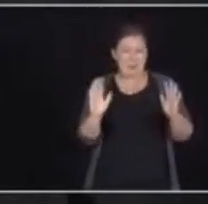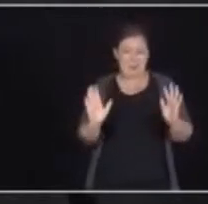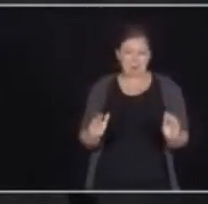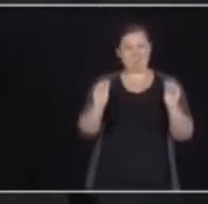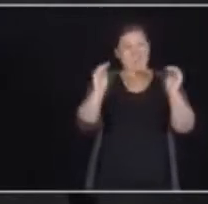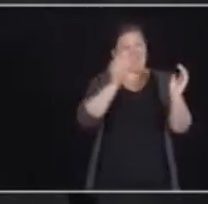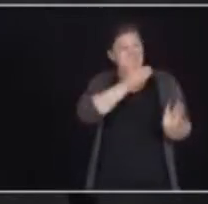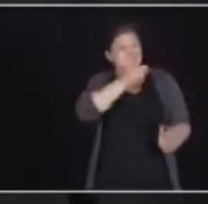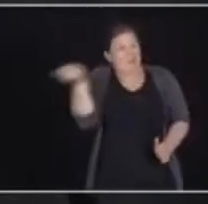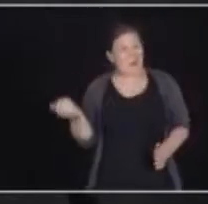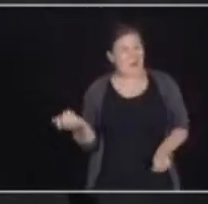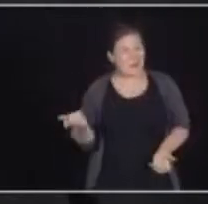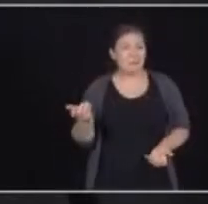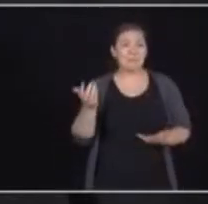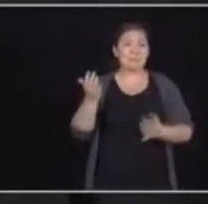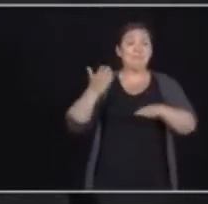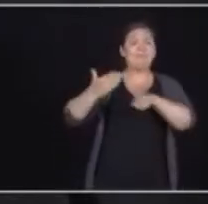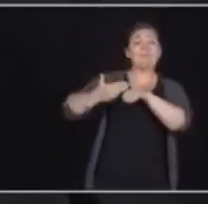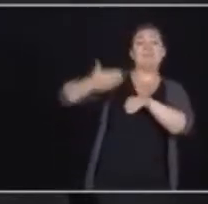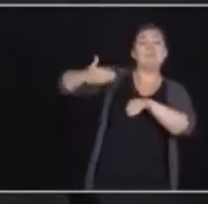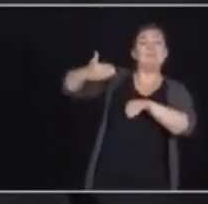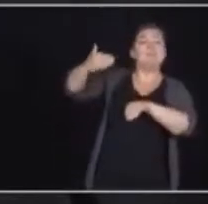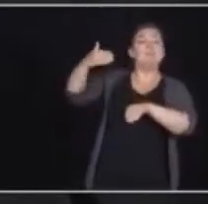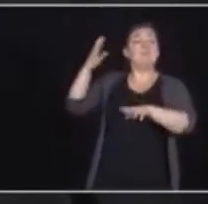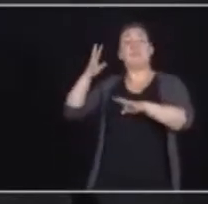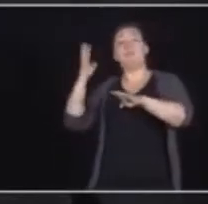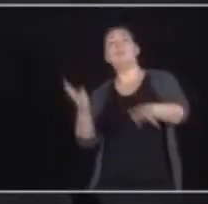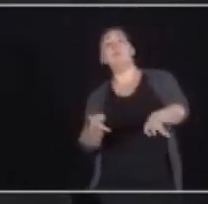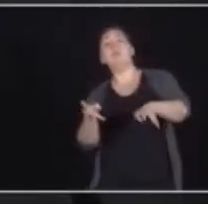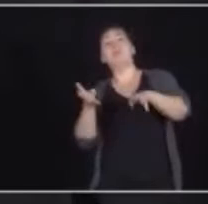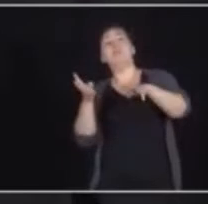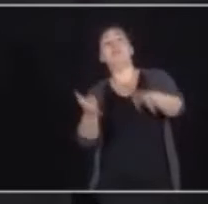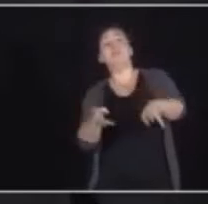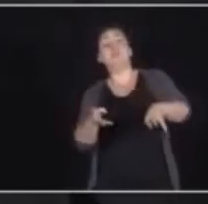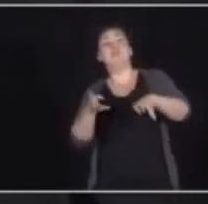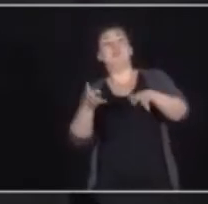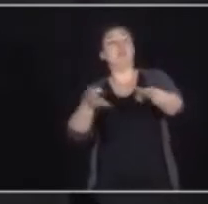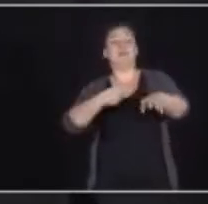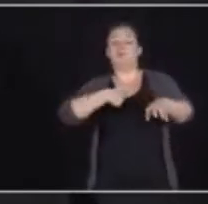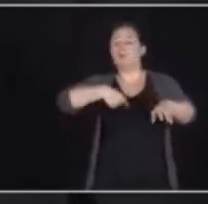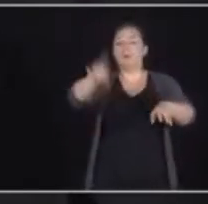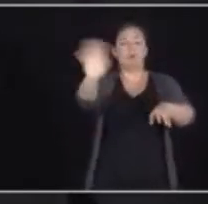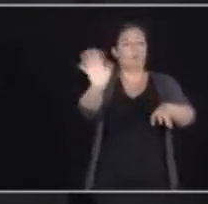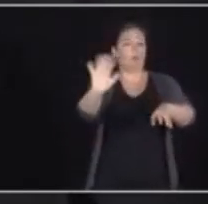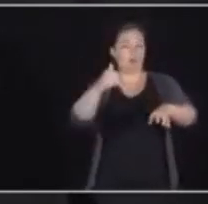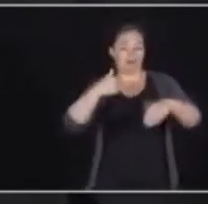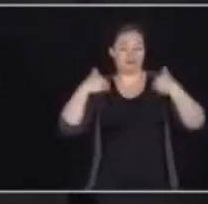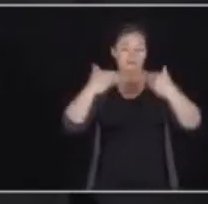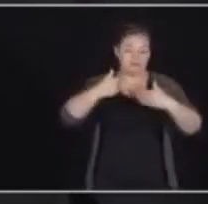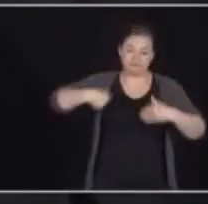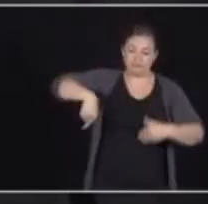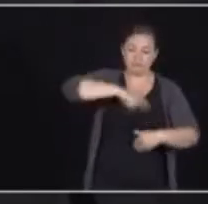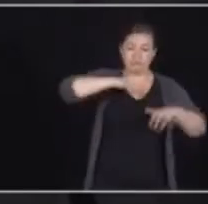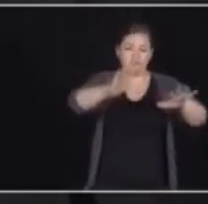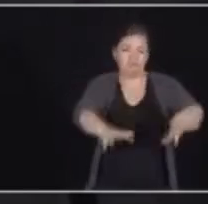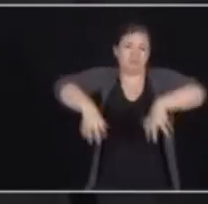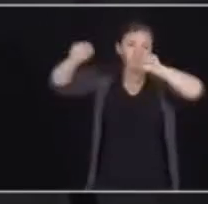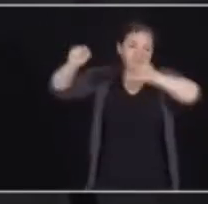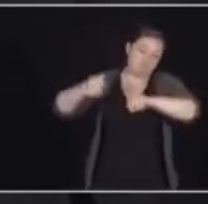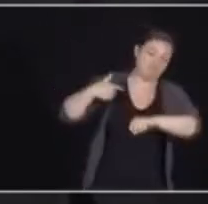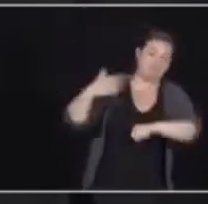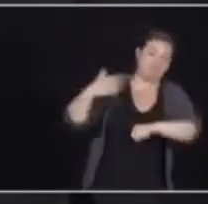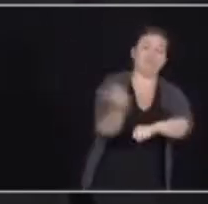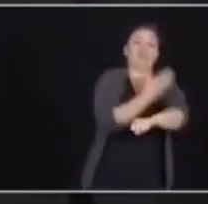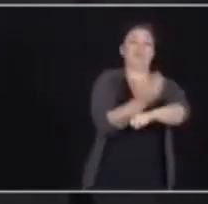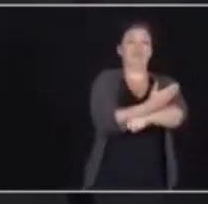by previous governments, our government is taking swift action to improve long-term care. Today, we